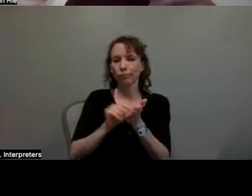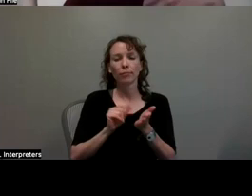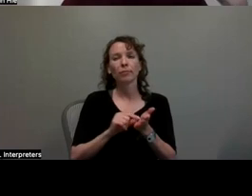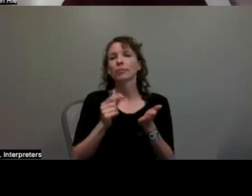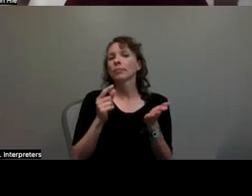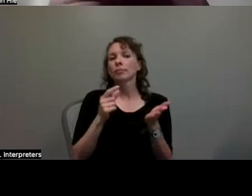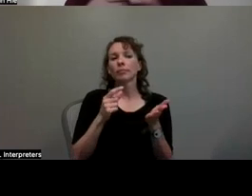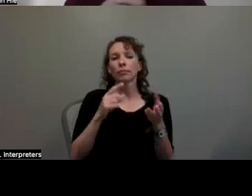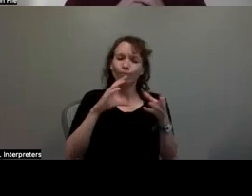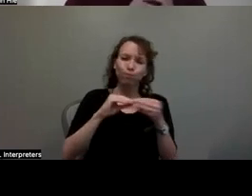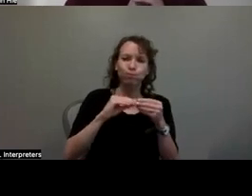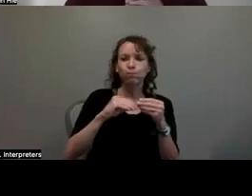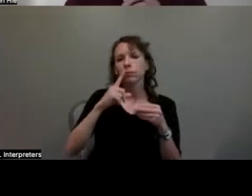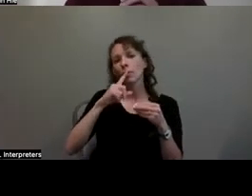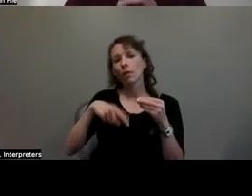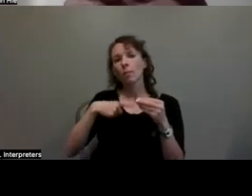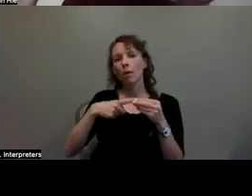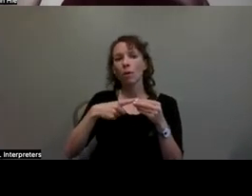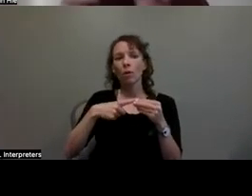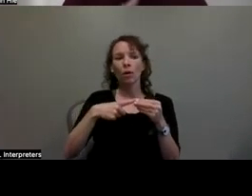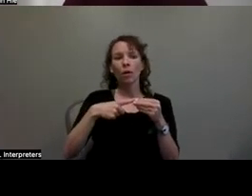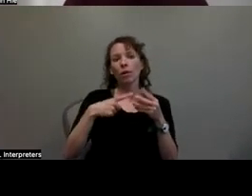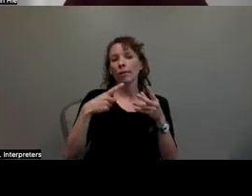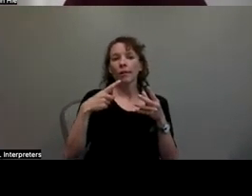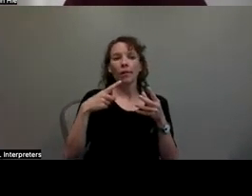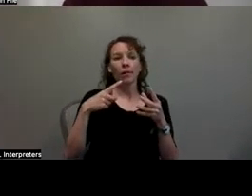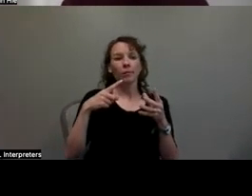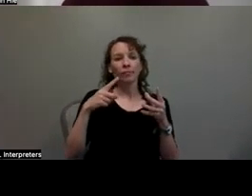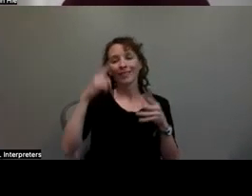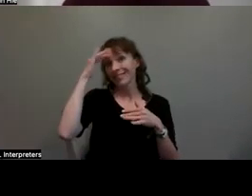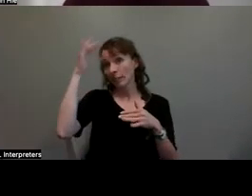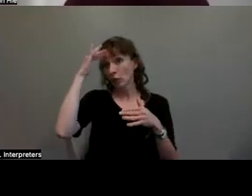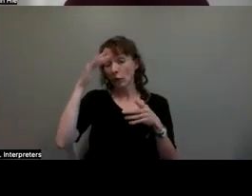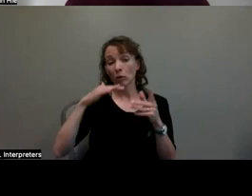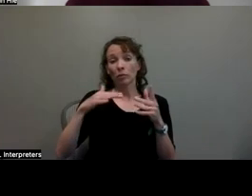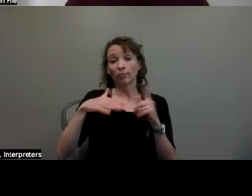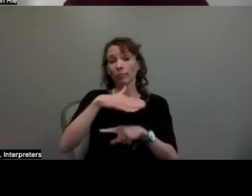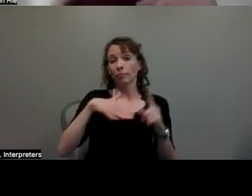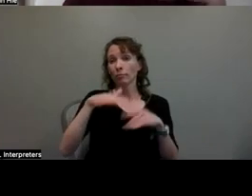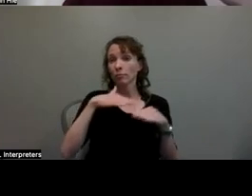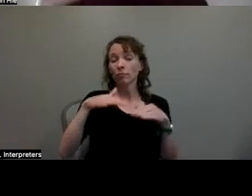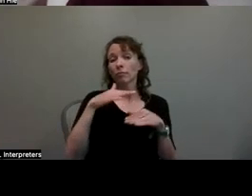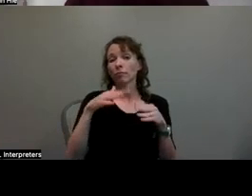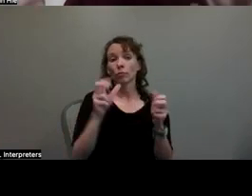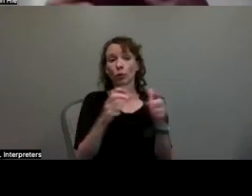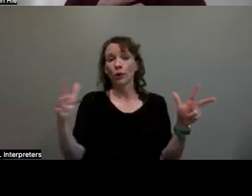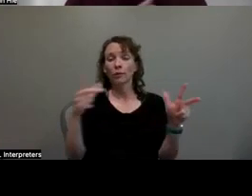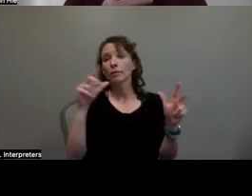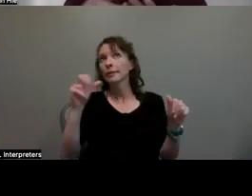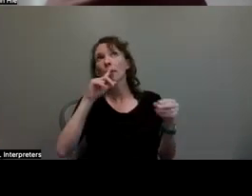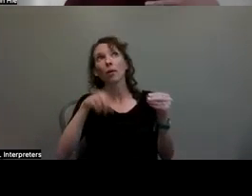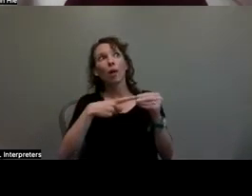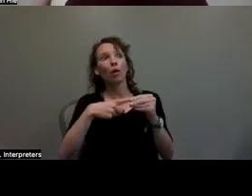the combinatorially large theoretical space of proteins. So you can think of like all possible